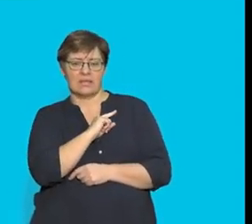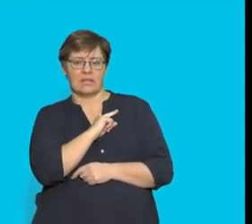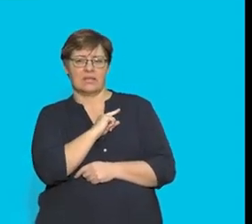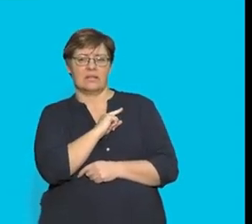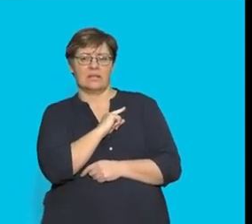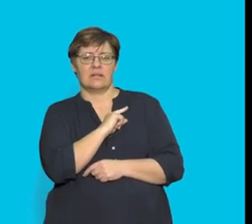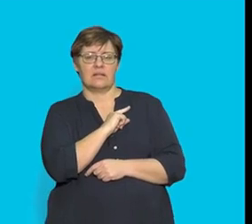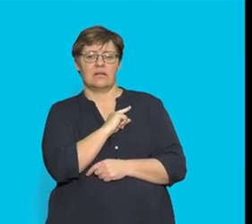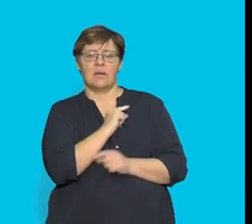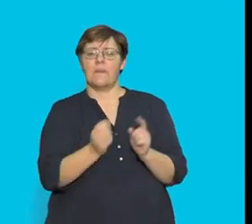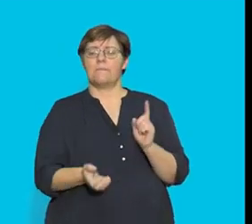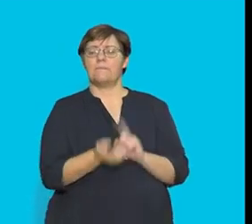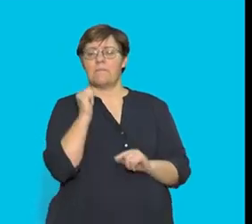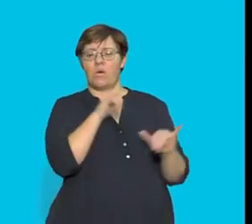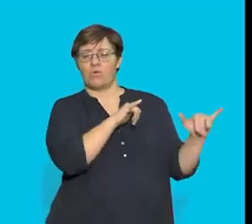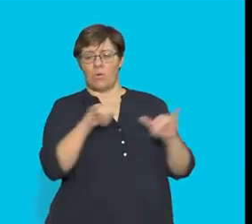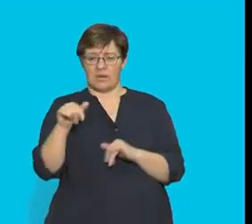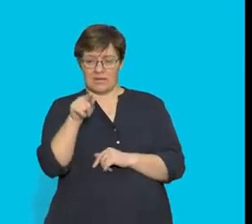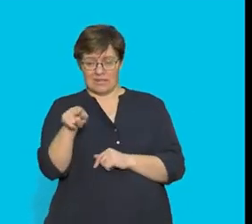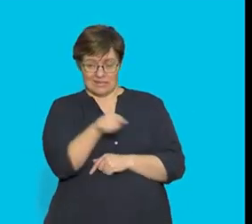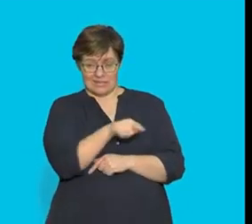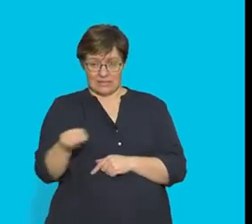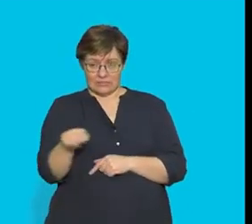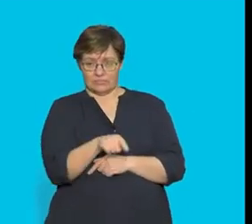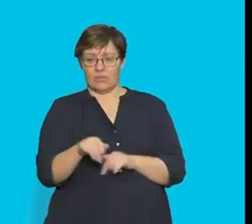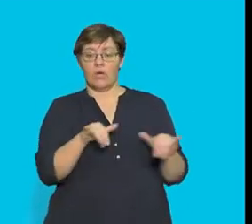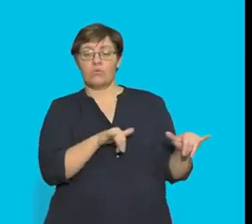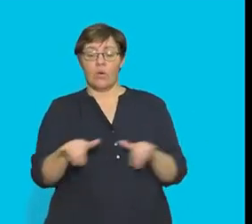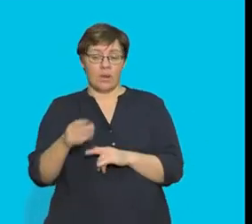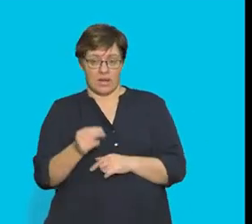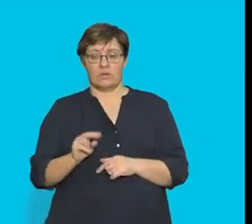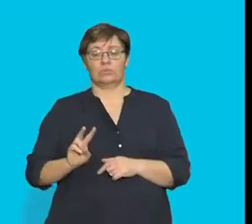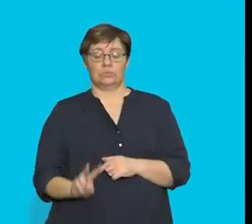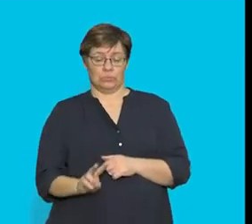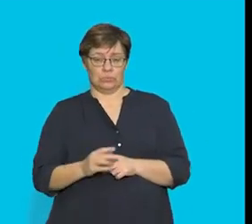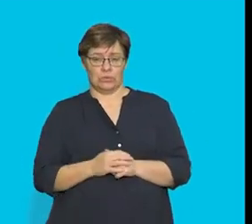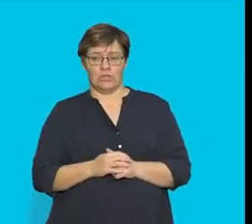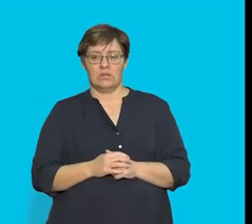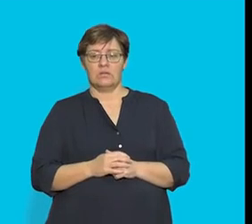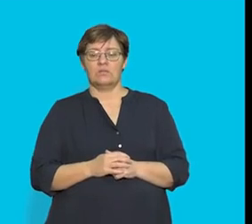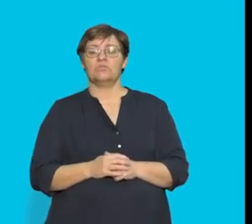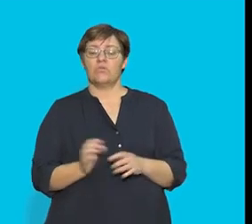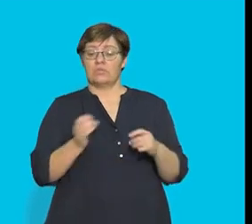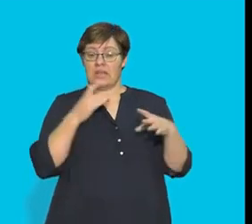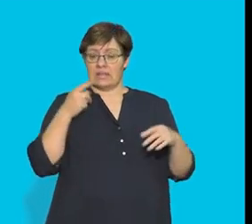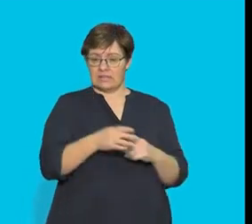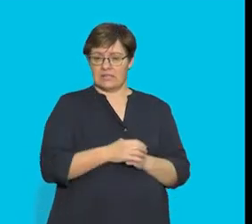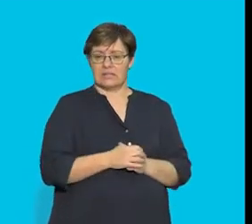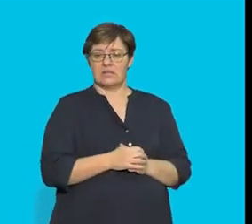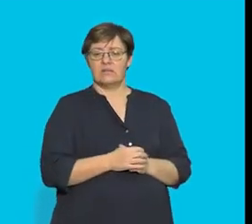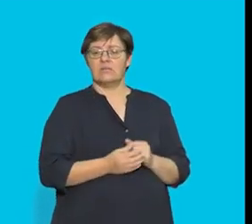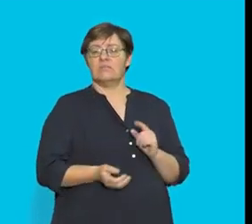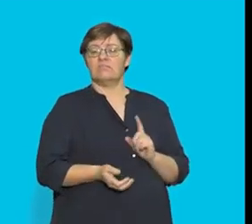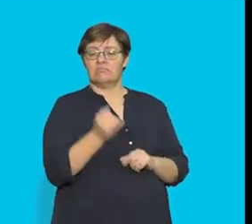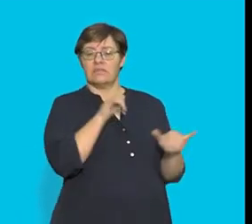have, we need to find a common denominator in here. And the common denominator is 2, so let's start off there.